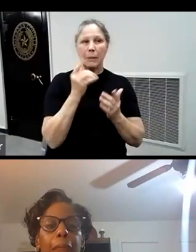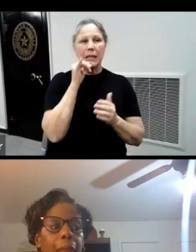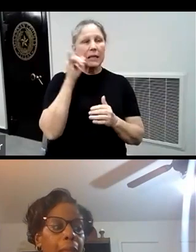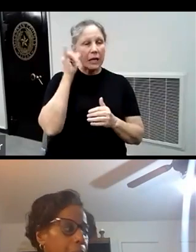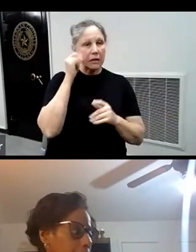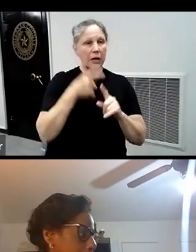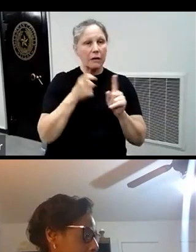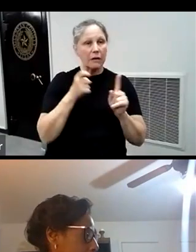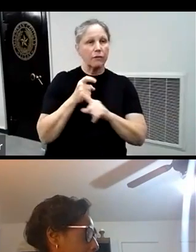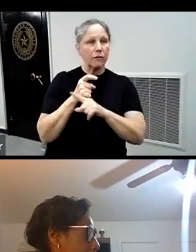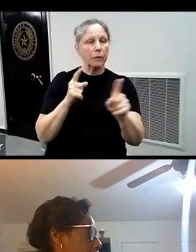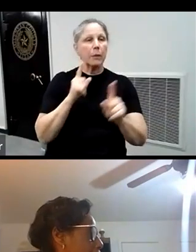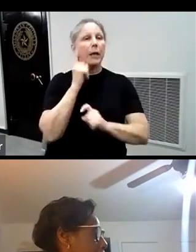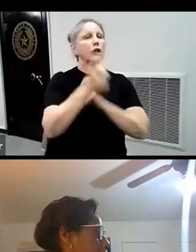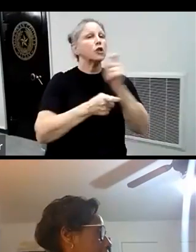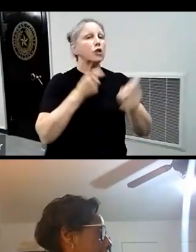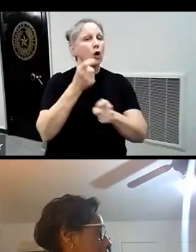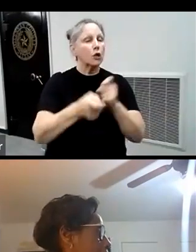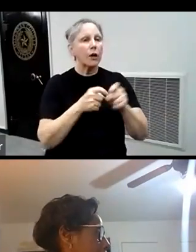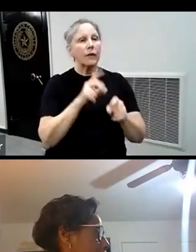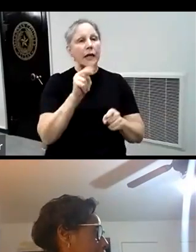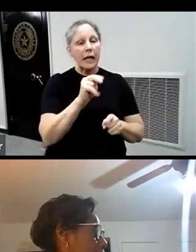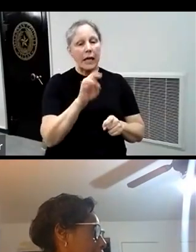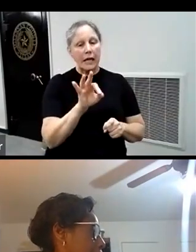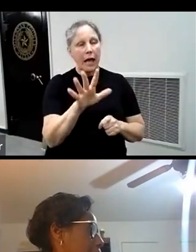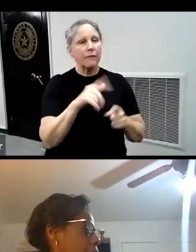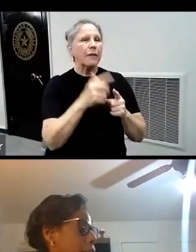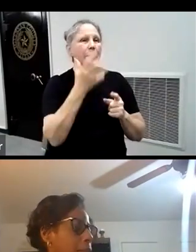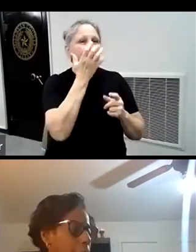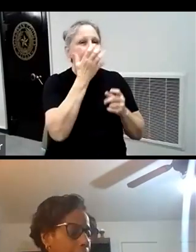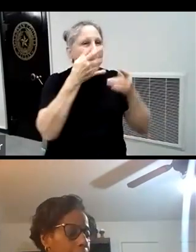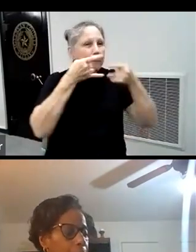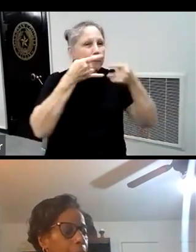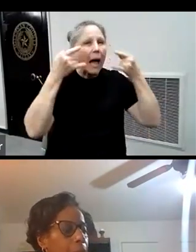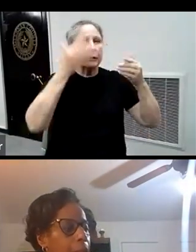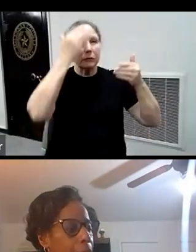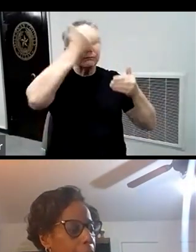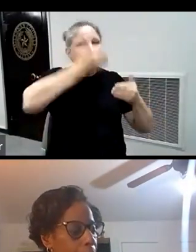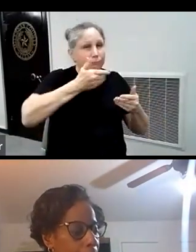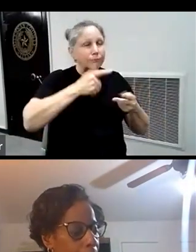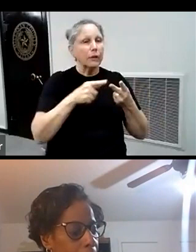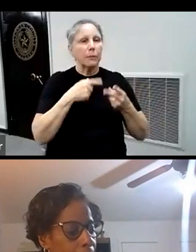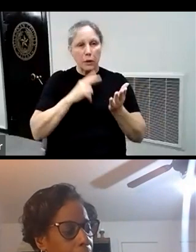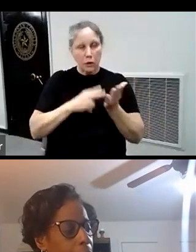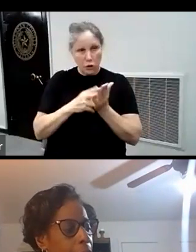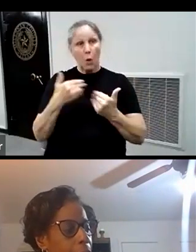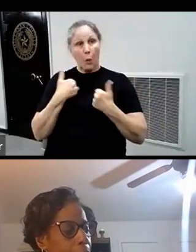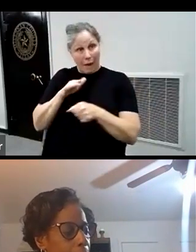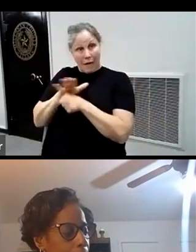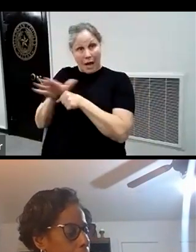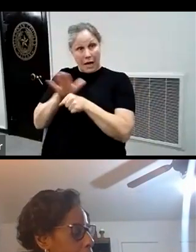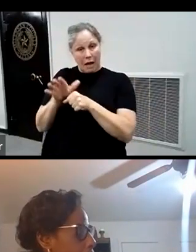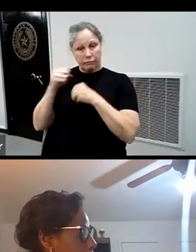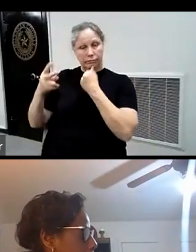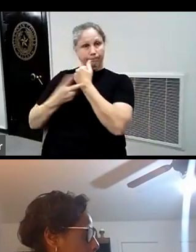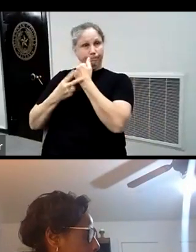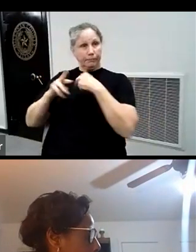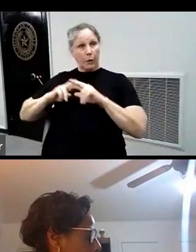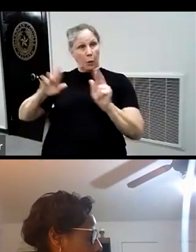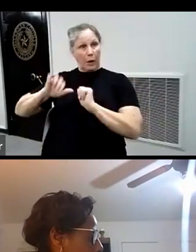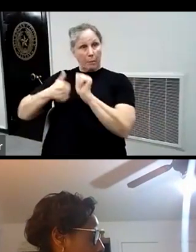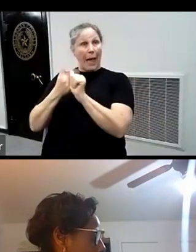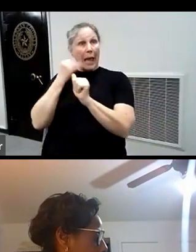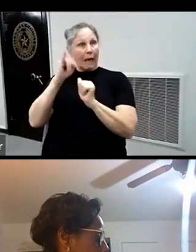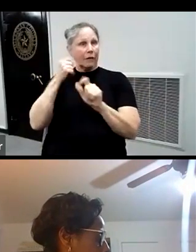big PPE donations, some more N95, surgical masks, and face shields, so we can make sure we're stockpiled in case there is a